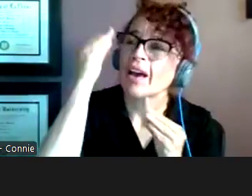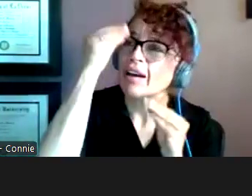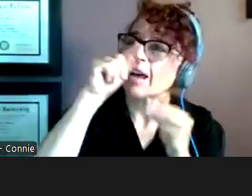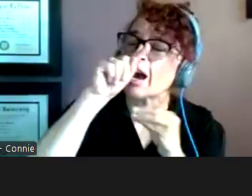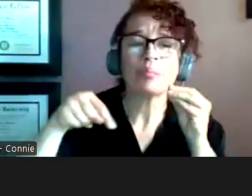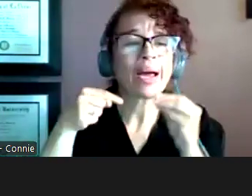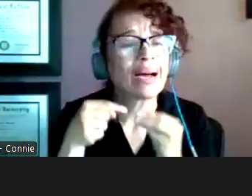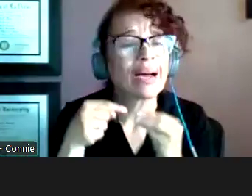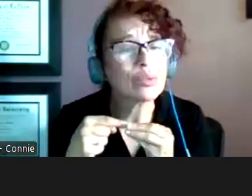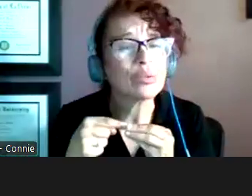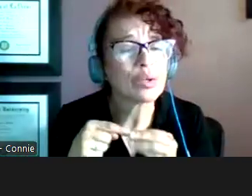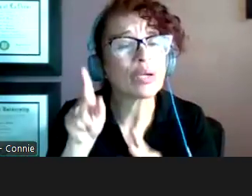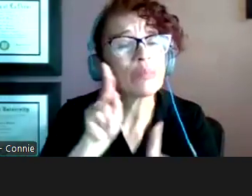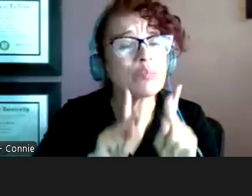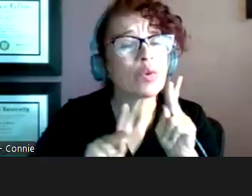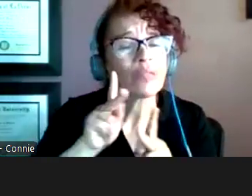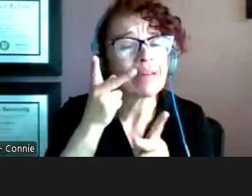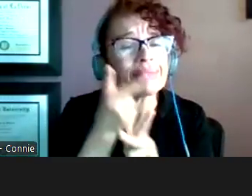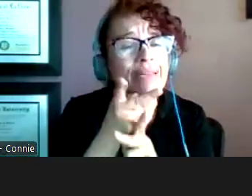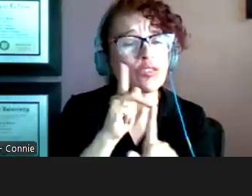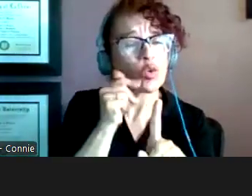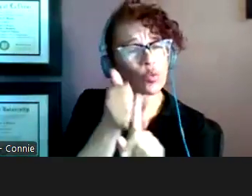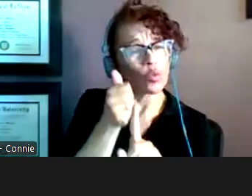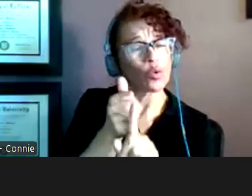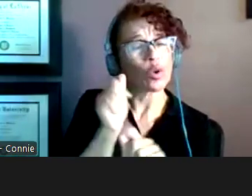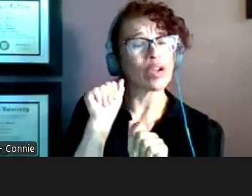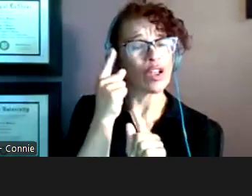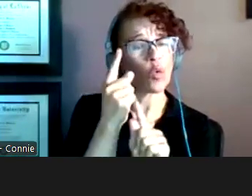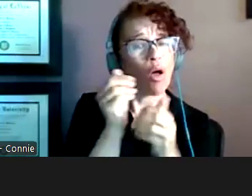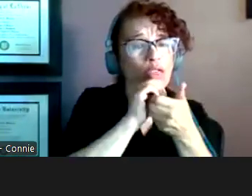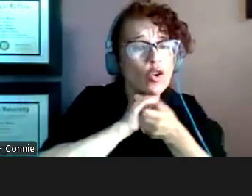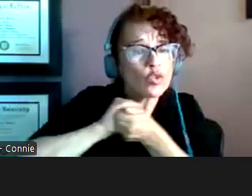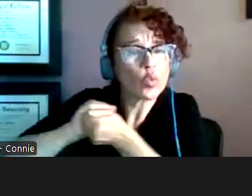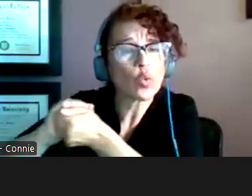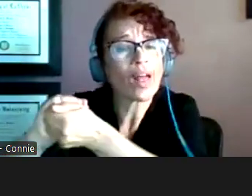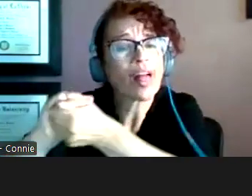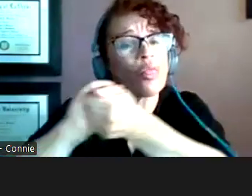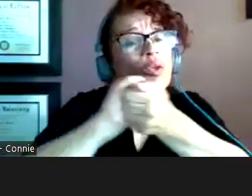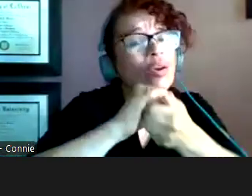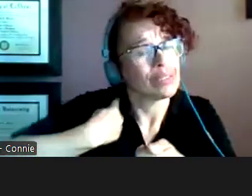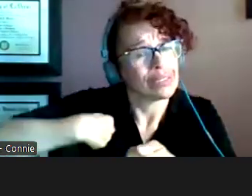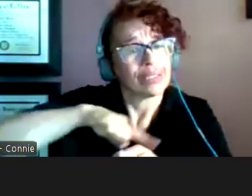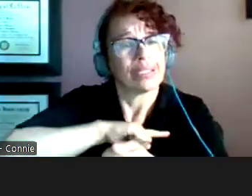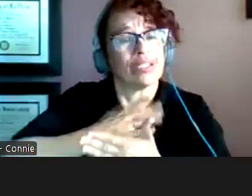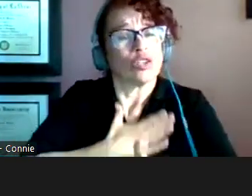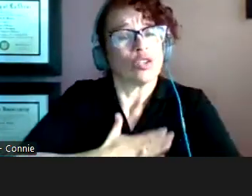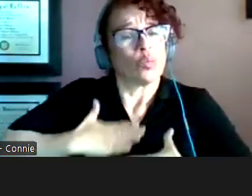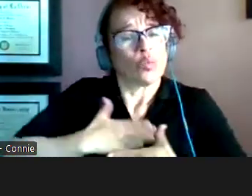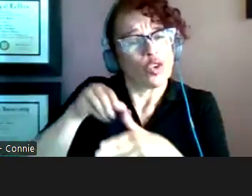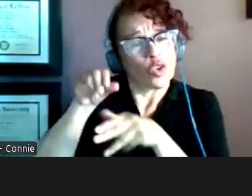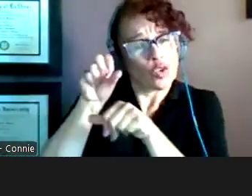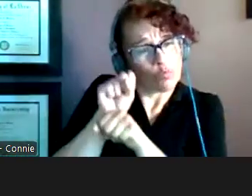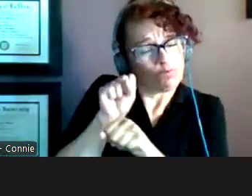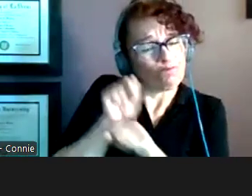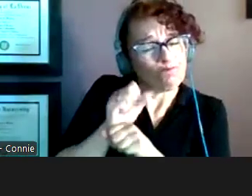about people taking care of themselves. We are all in this together, and I deeply appreciate your work. I was